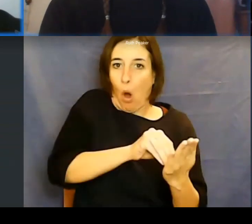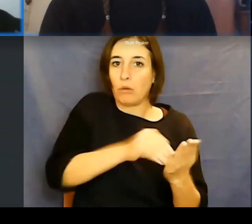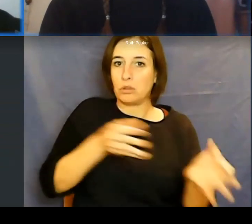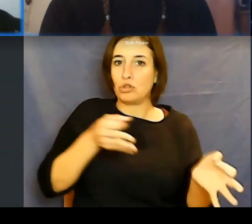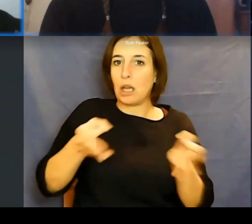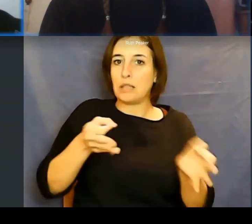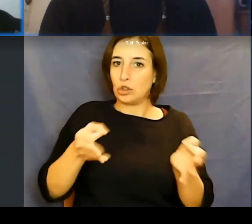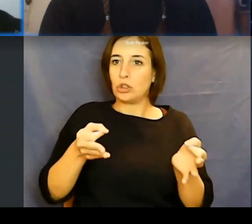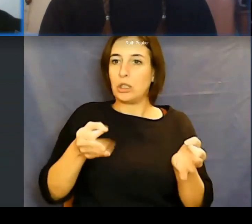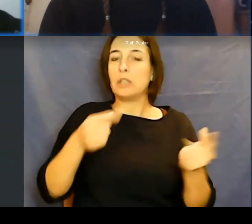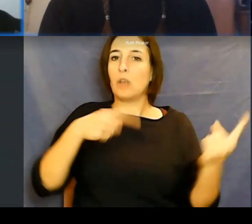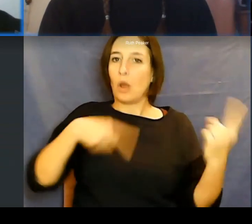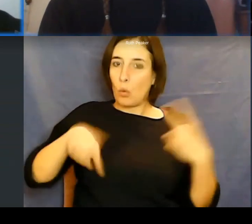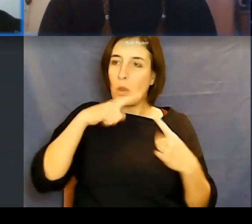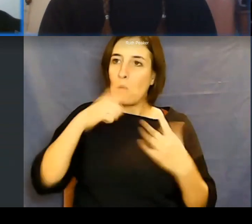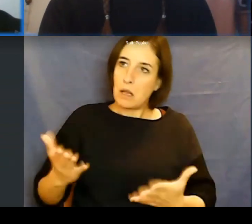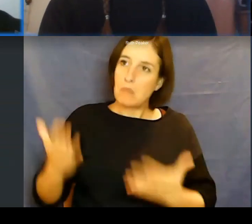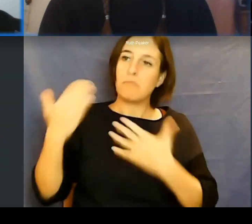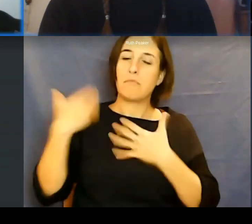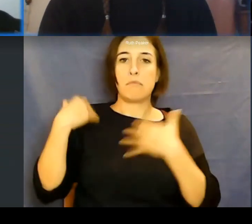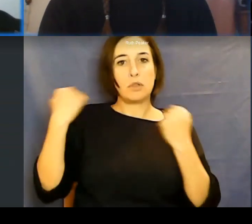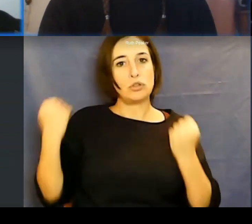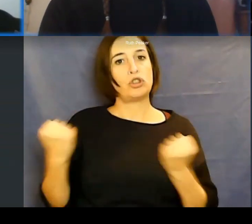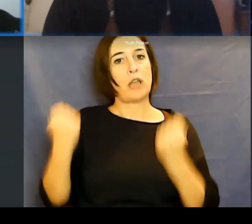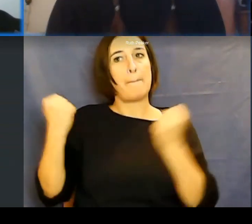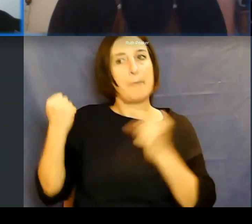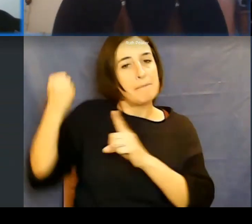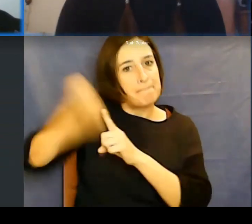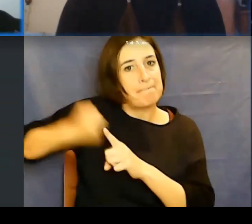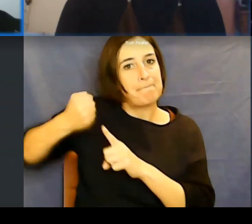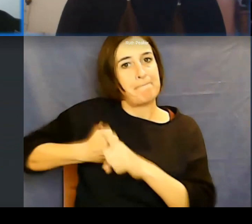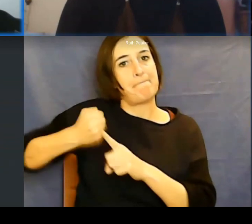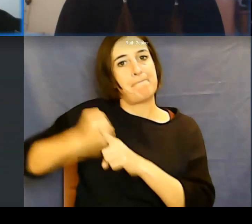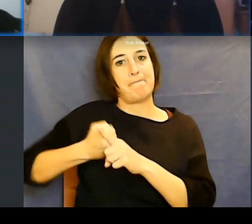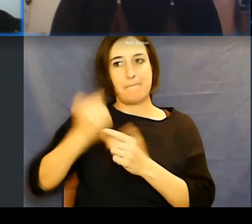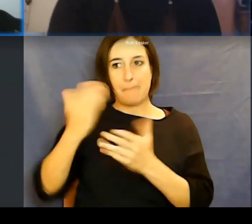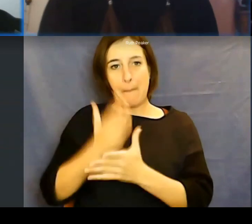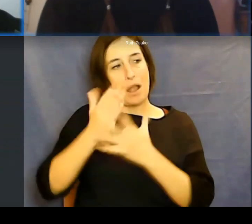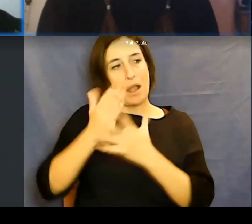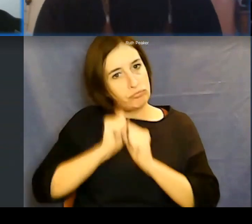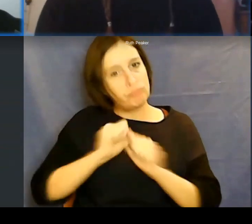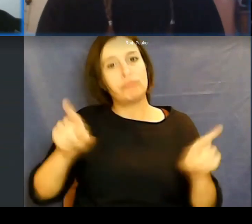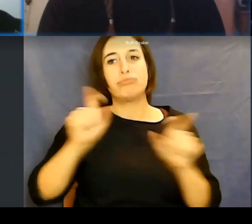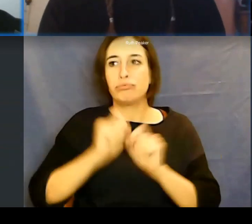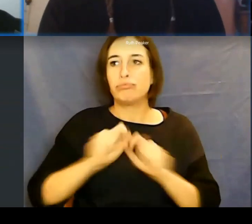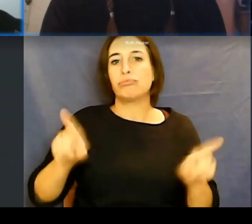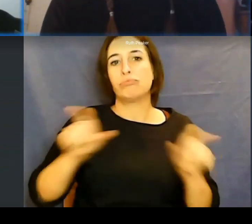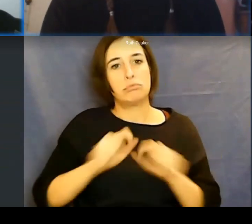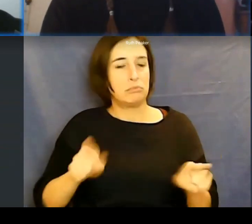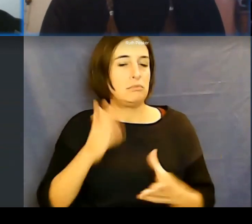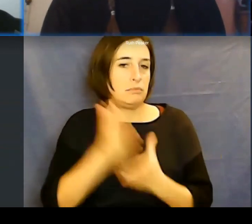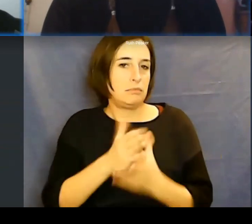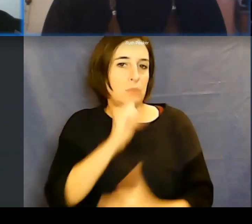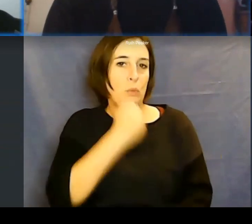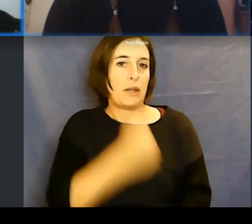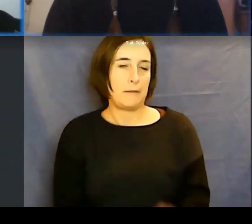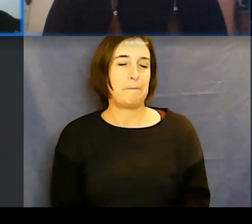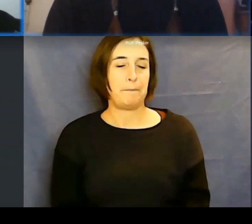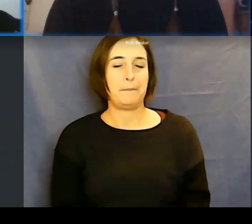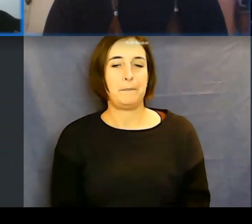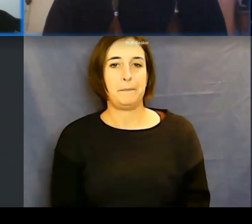championing that and pushing for that to make sure it features as part of the Sport